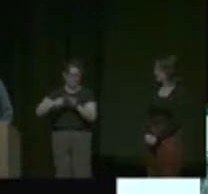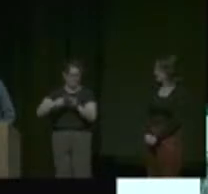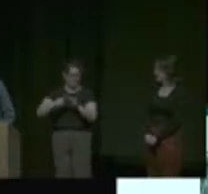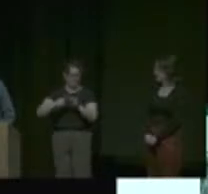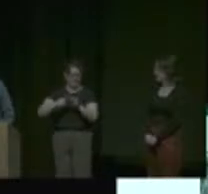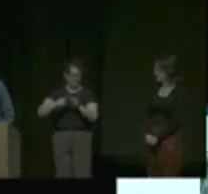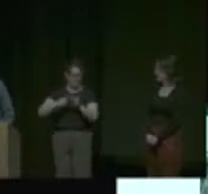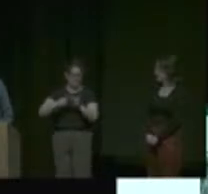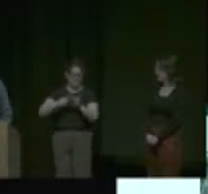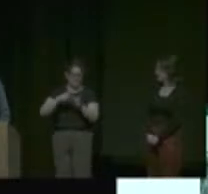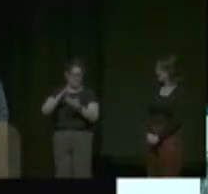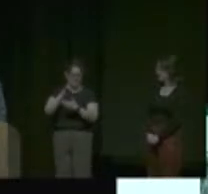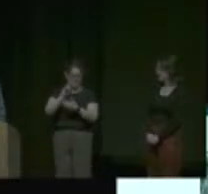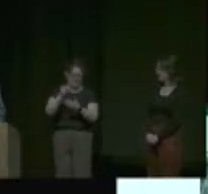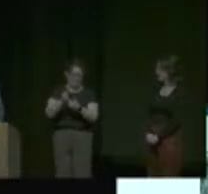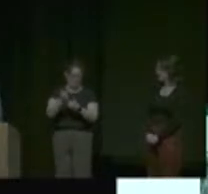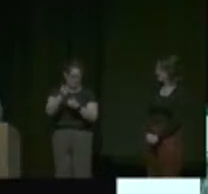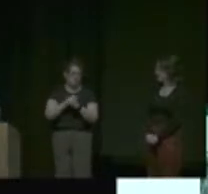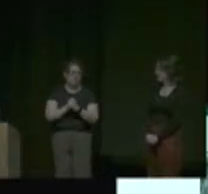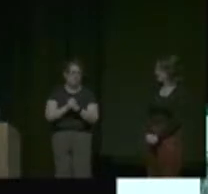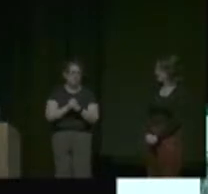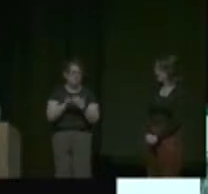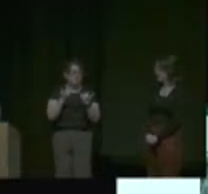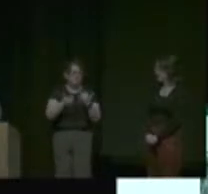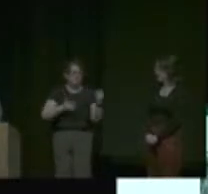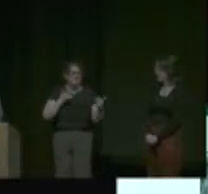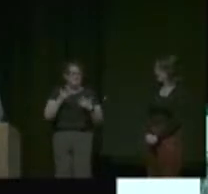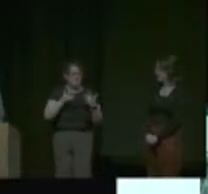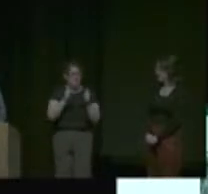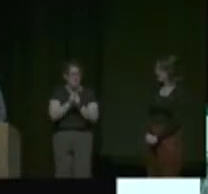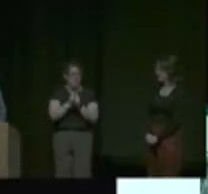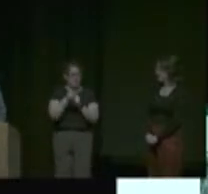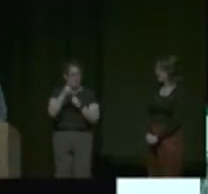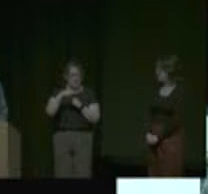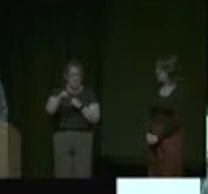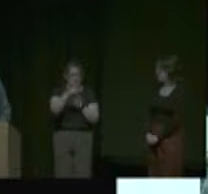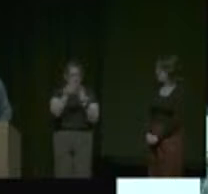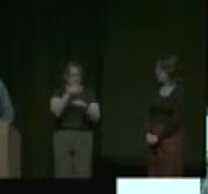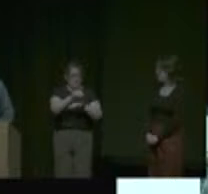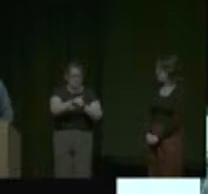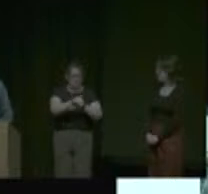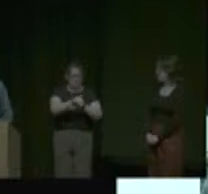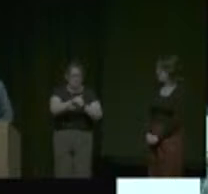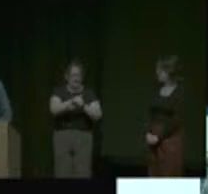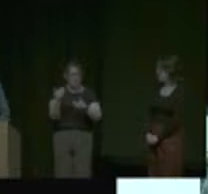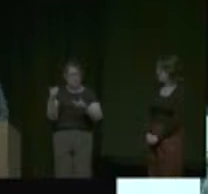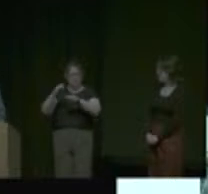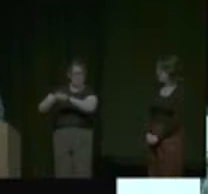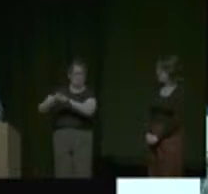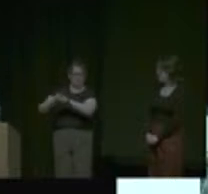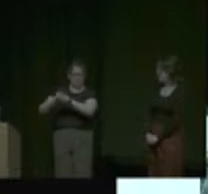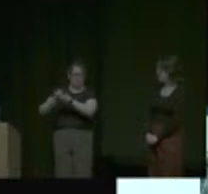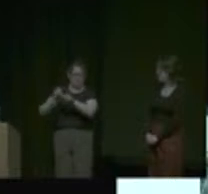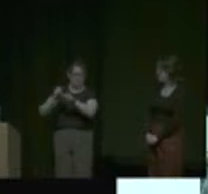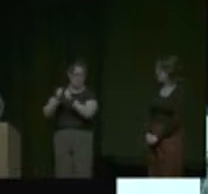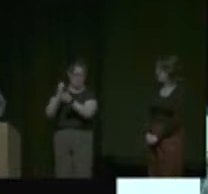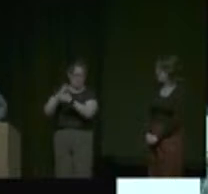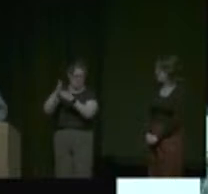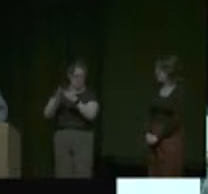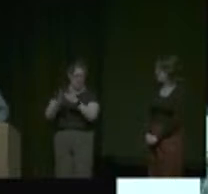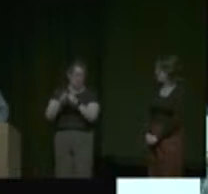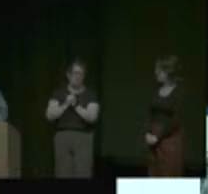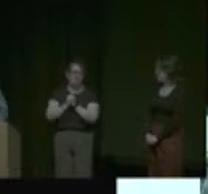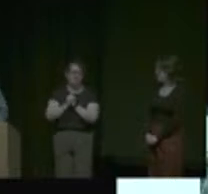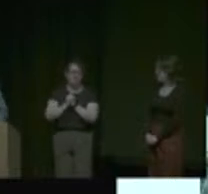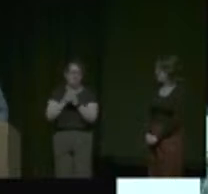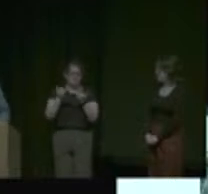So we are excited to be here with you tonight and to work with the partners on this important project. So with that,